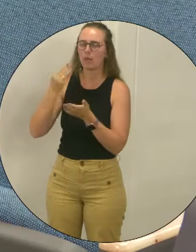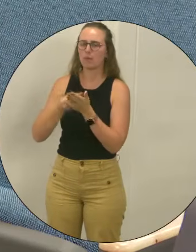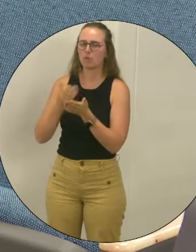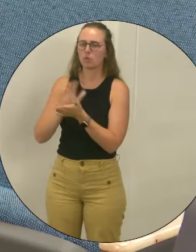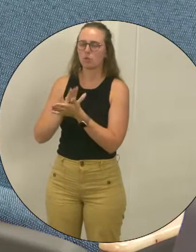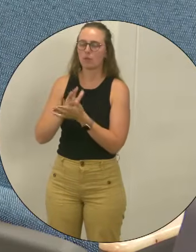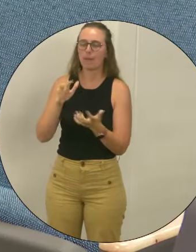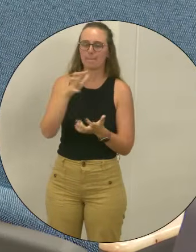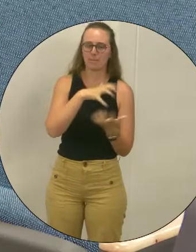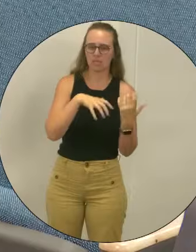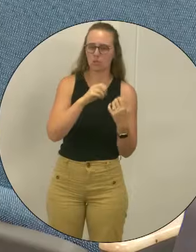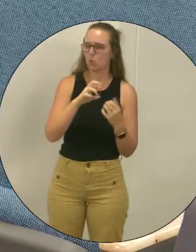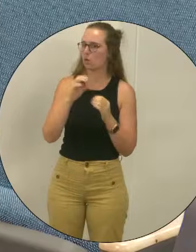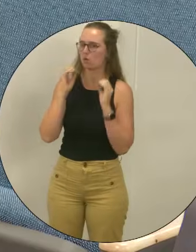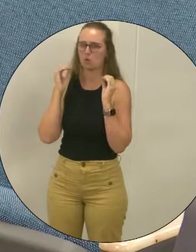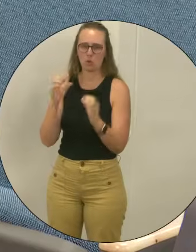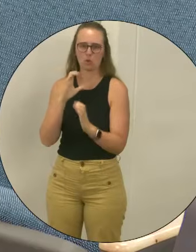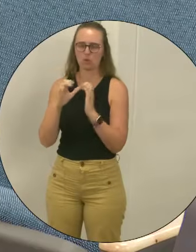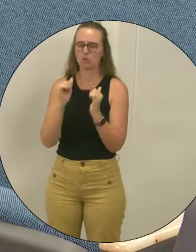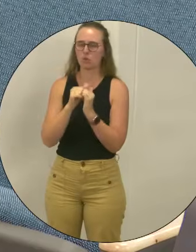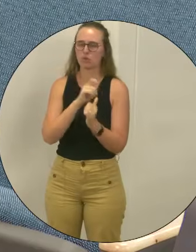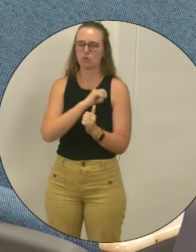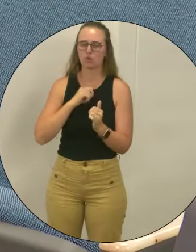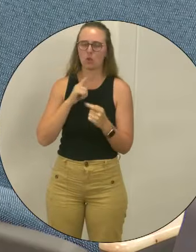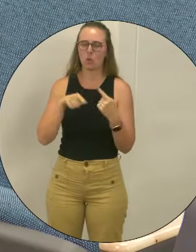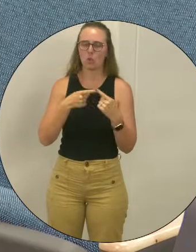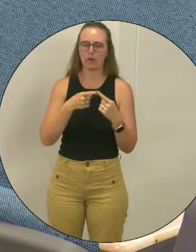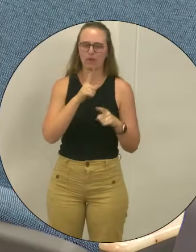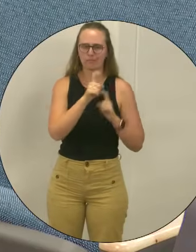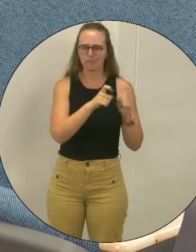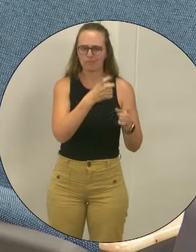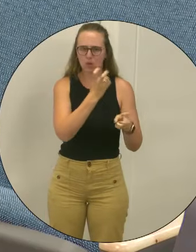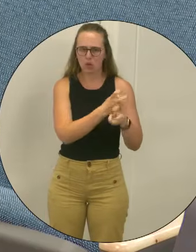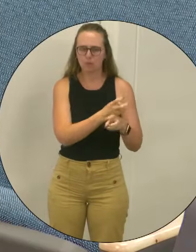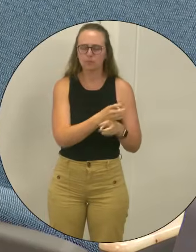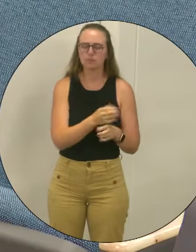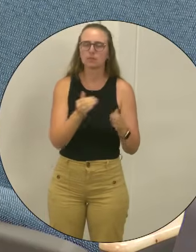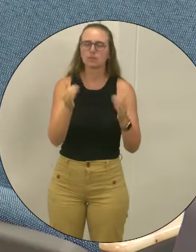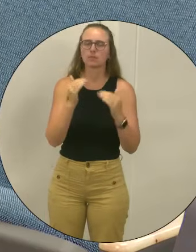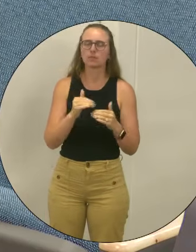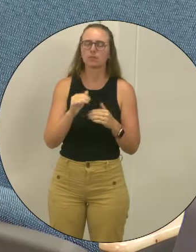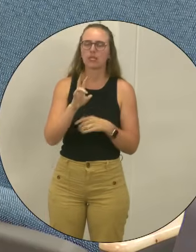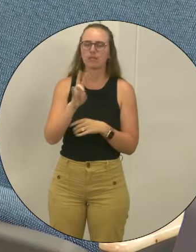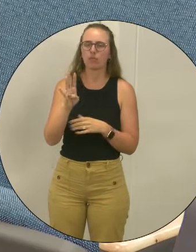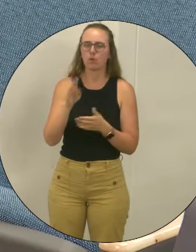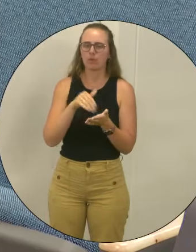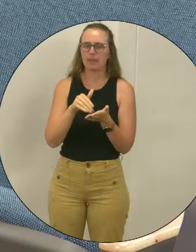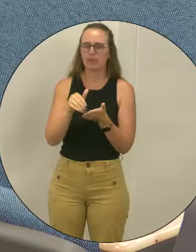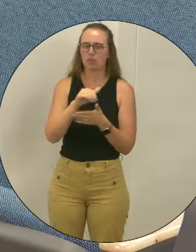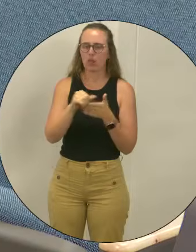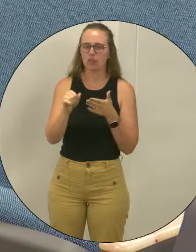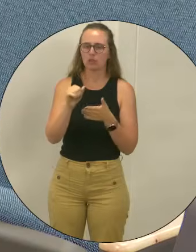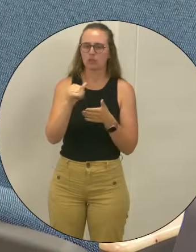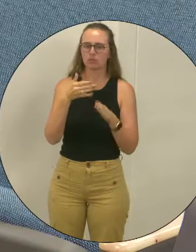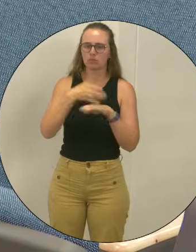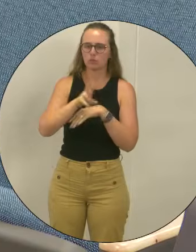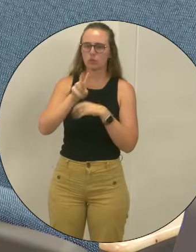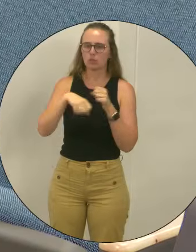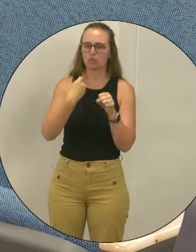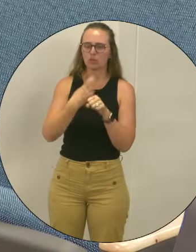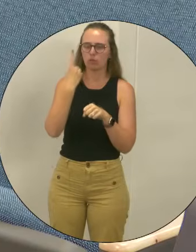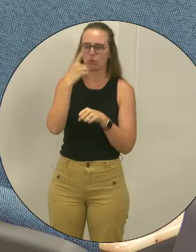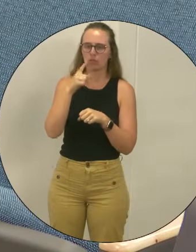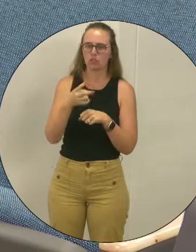no communication with trustees when asked difficult questions, spending $74 million over 2 years for start time